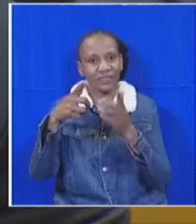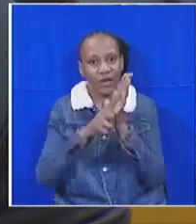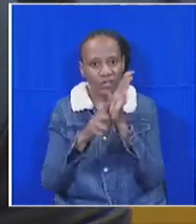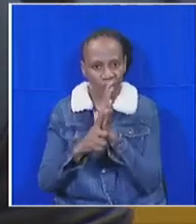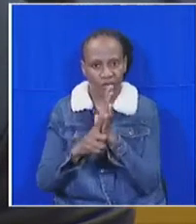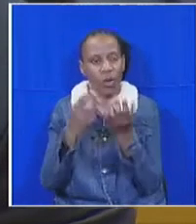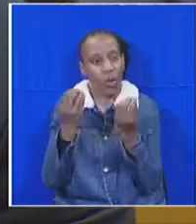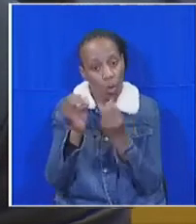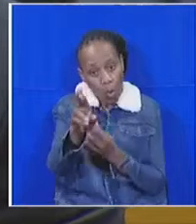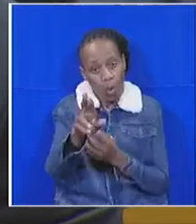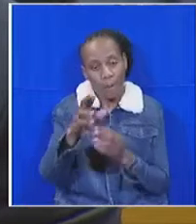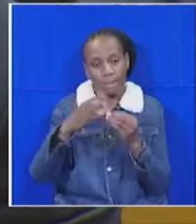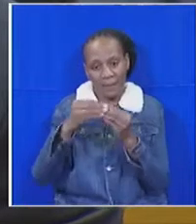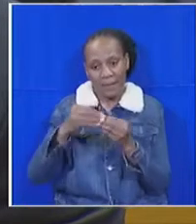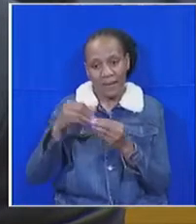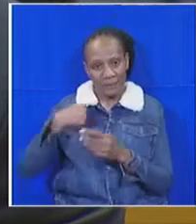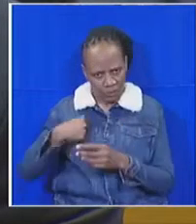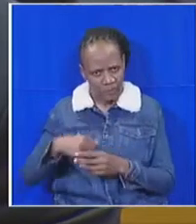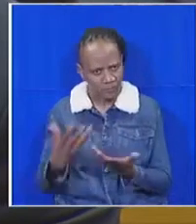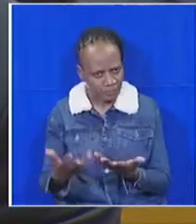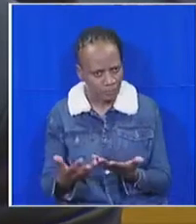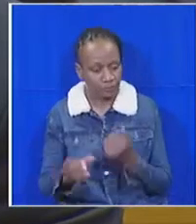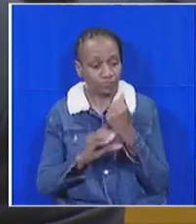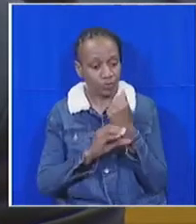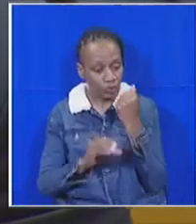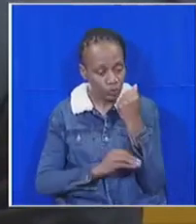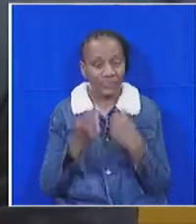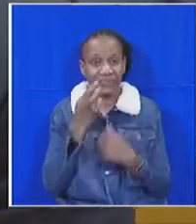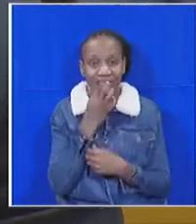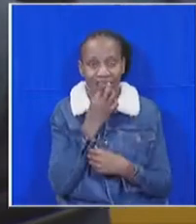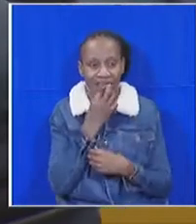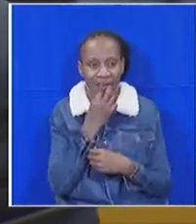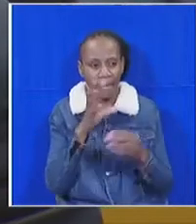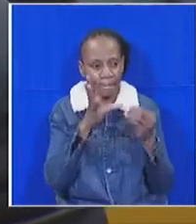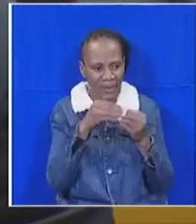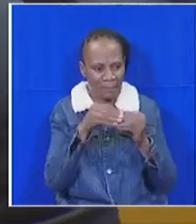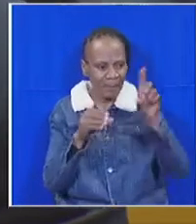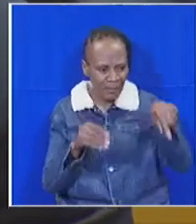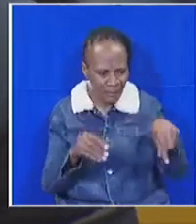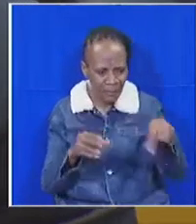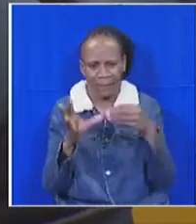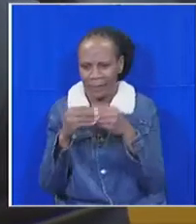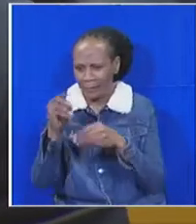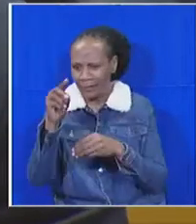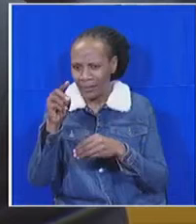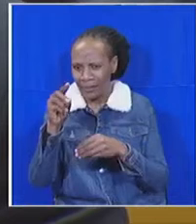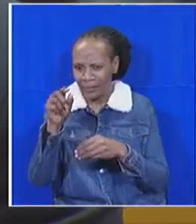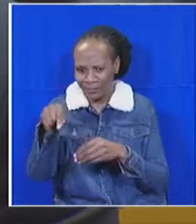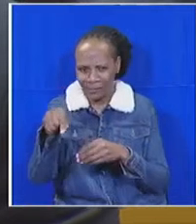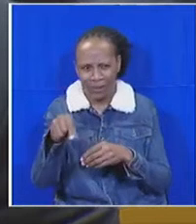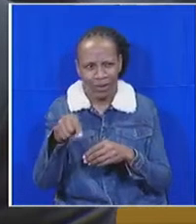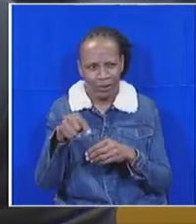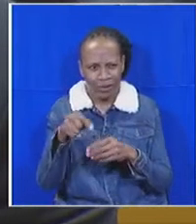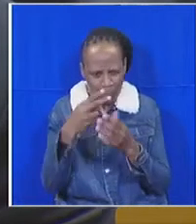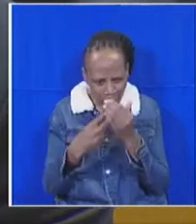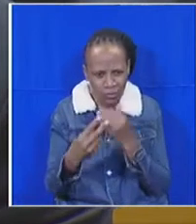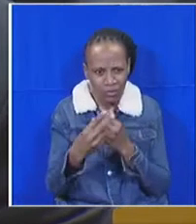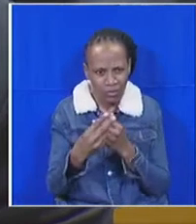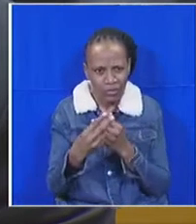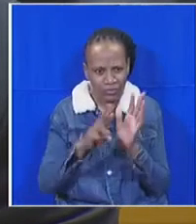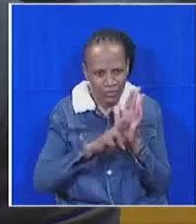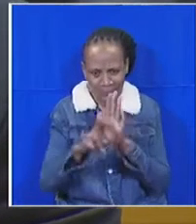council. The Constitution prohibits dual membership. The point is, the Honourable Mabe was sworn in as a councillor